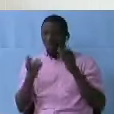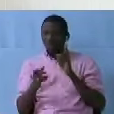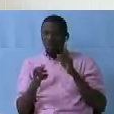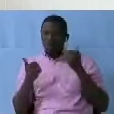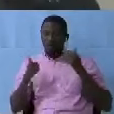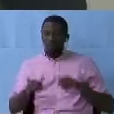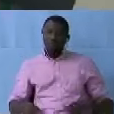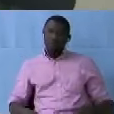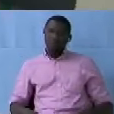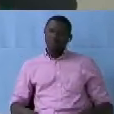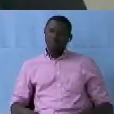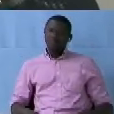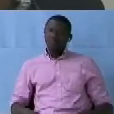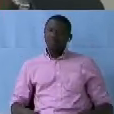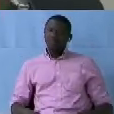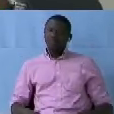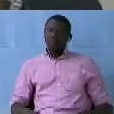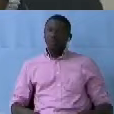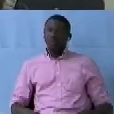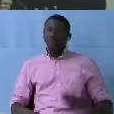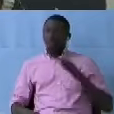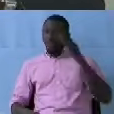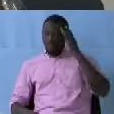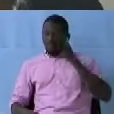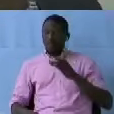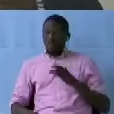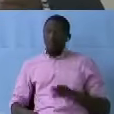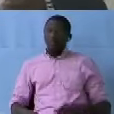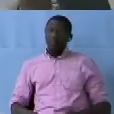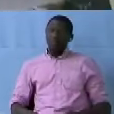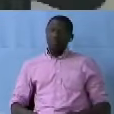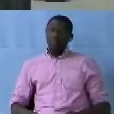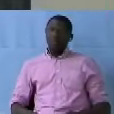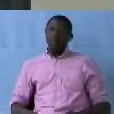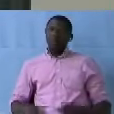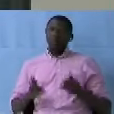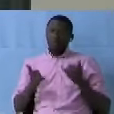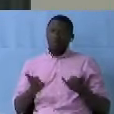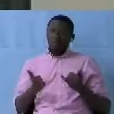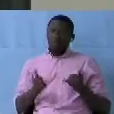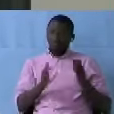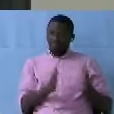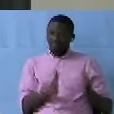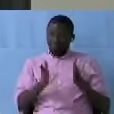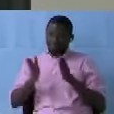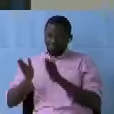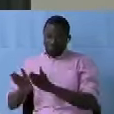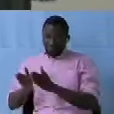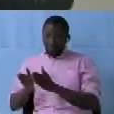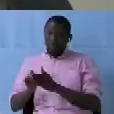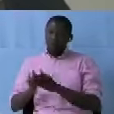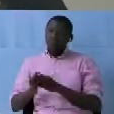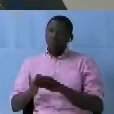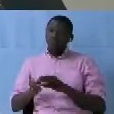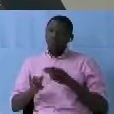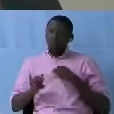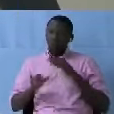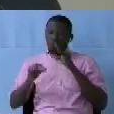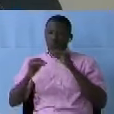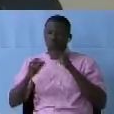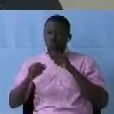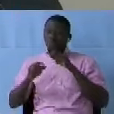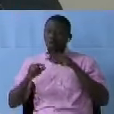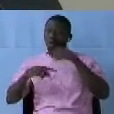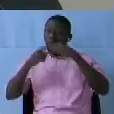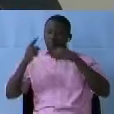Thank you very much. Jeneyef. So now let's move on to talk